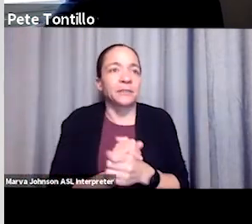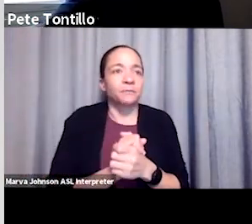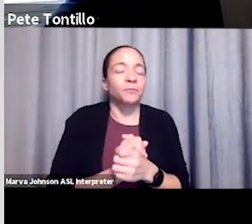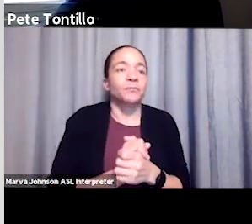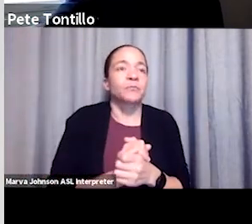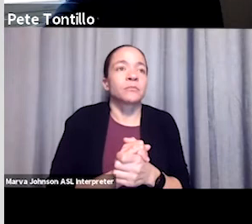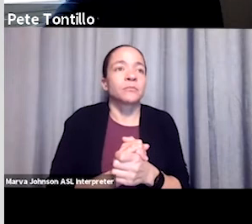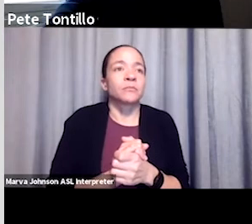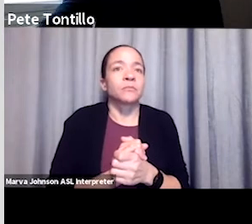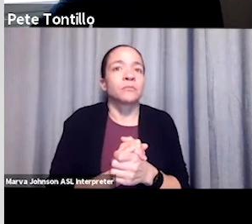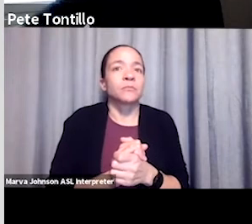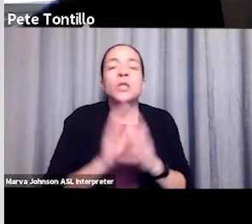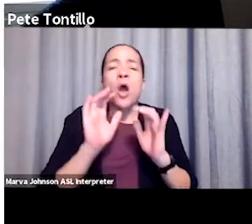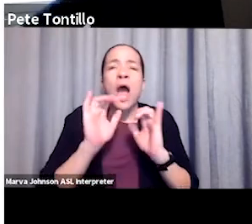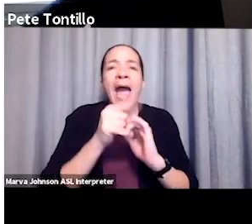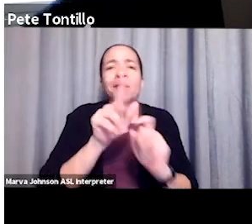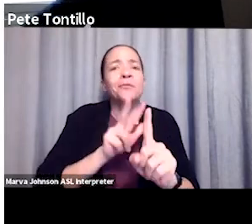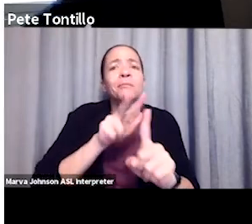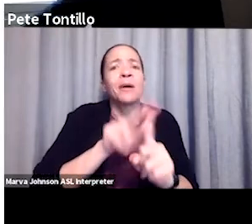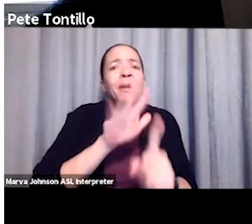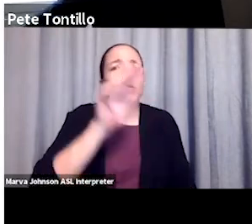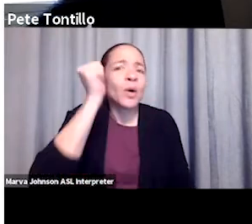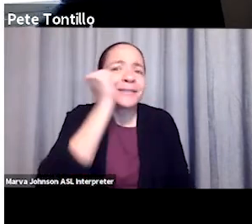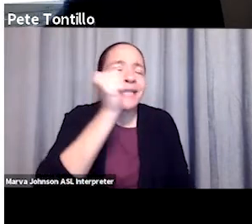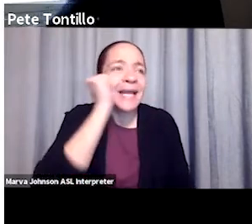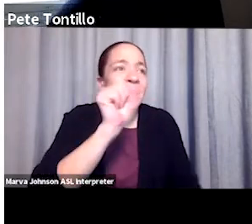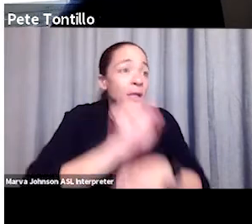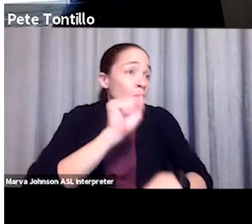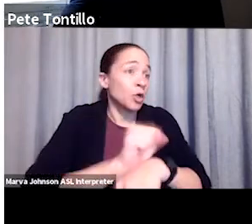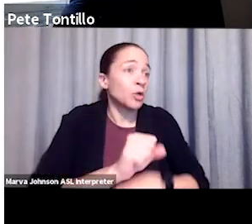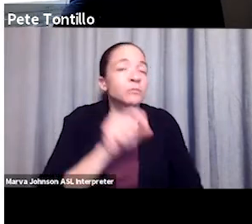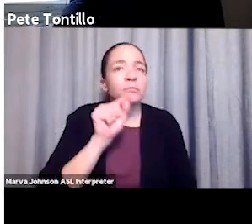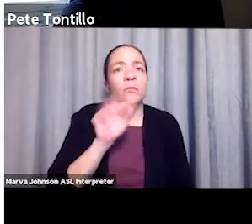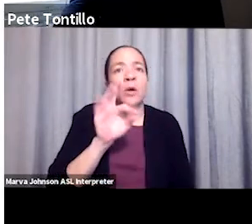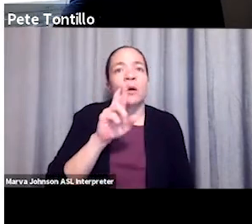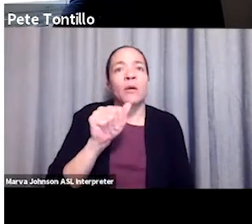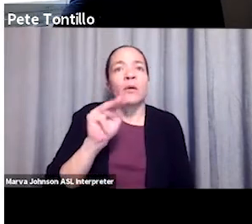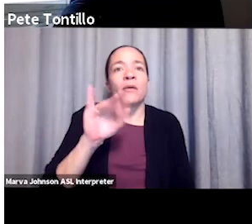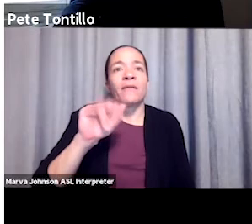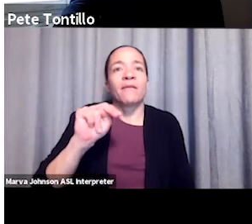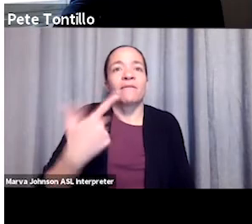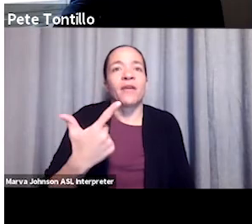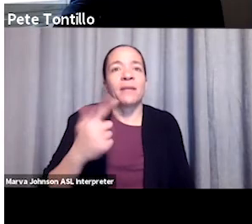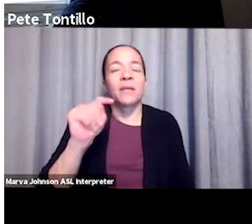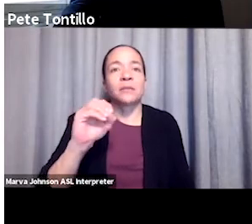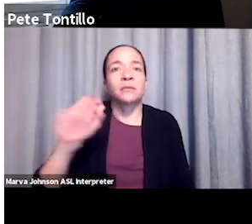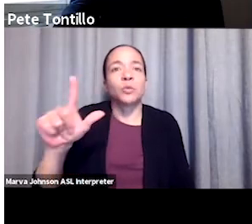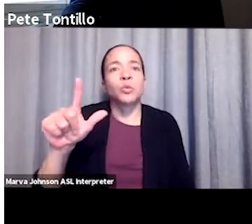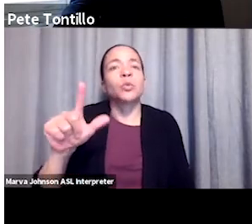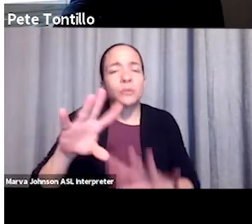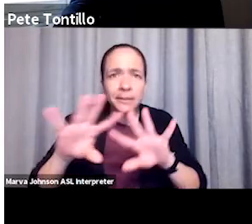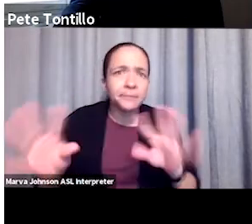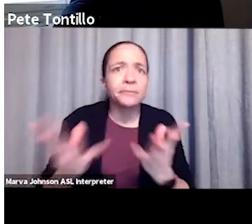to inform your daily work? This is a framing tool we use to drive a new narrative about